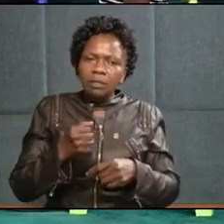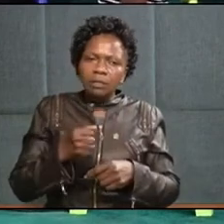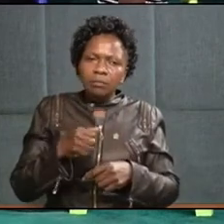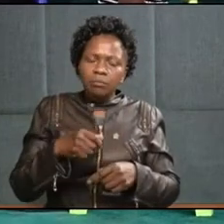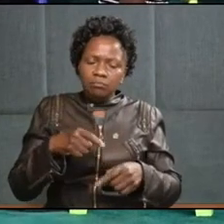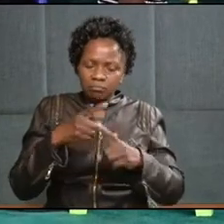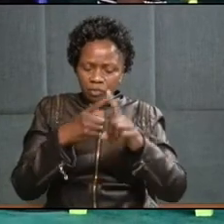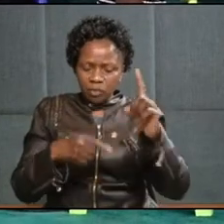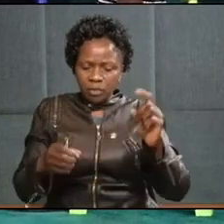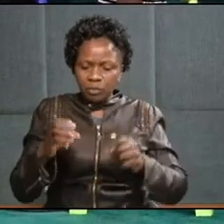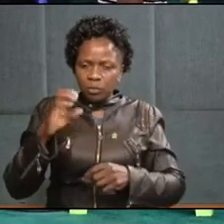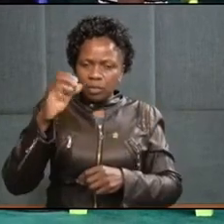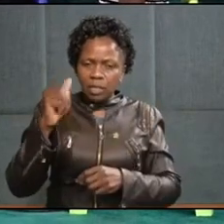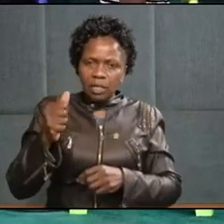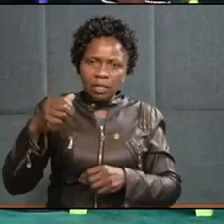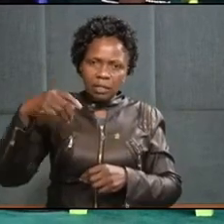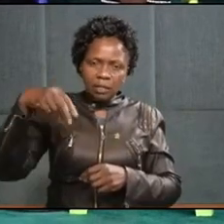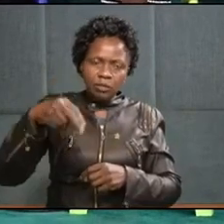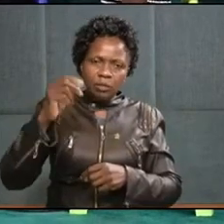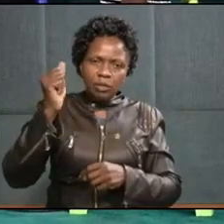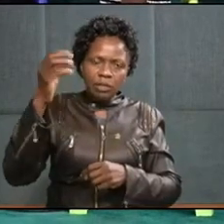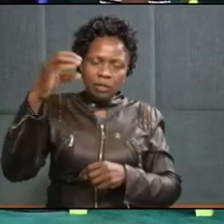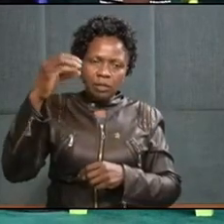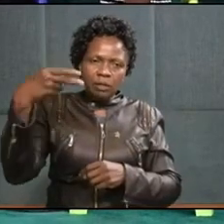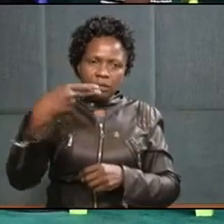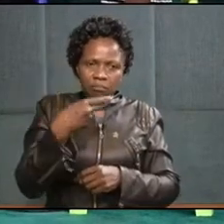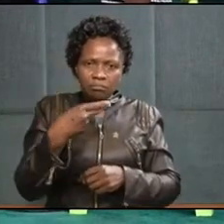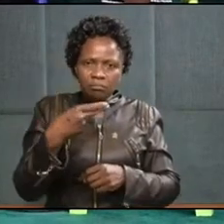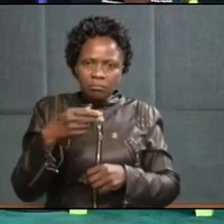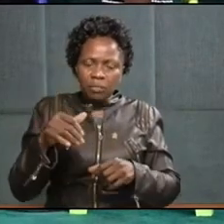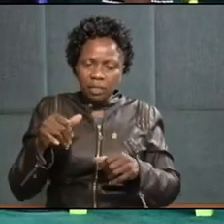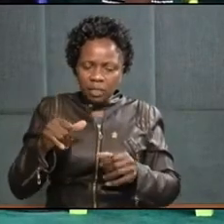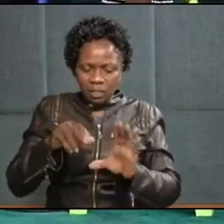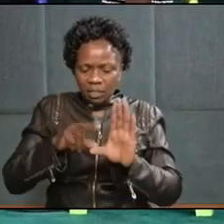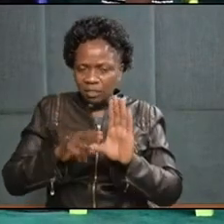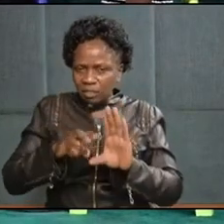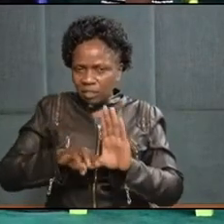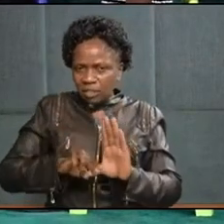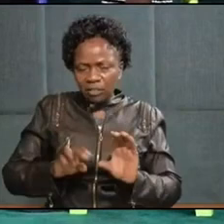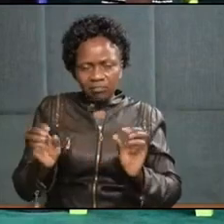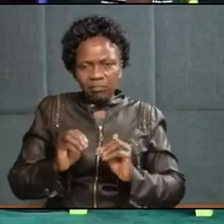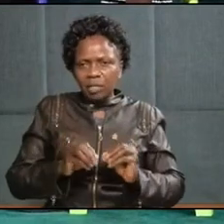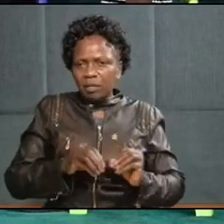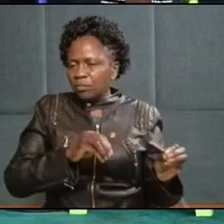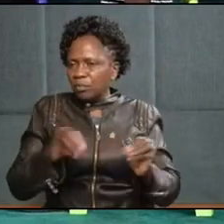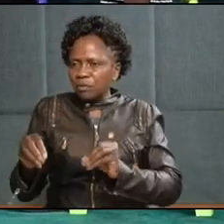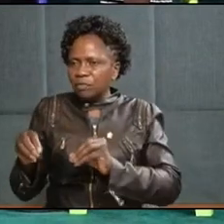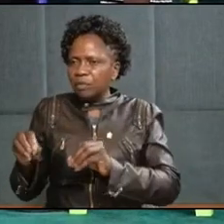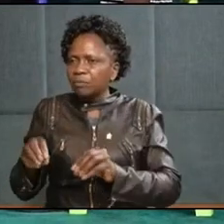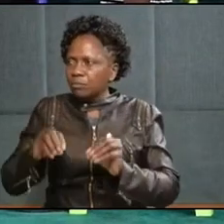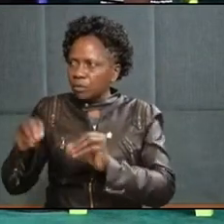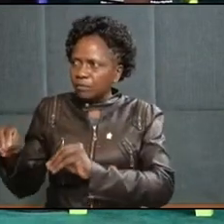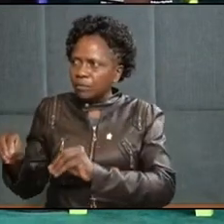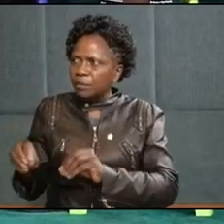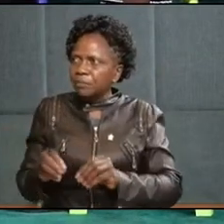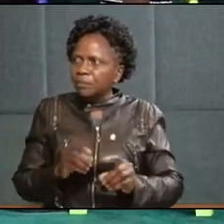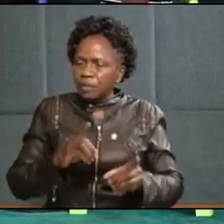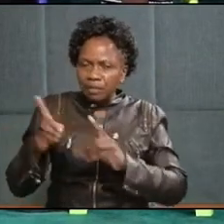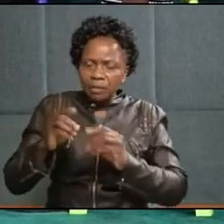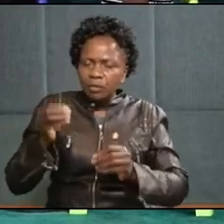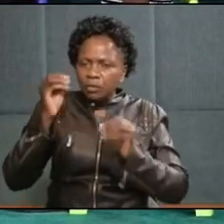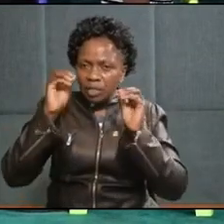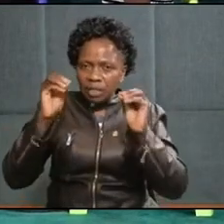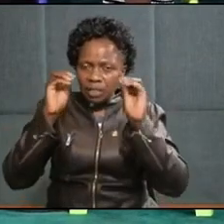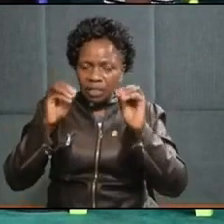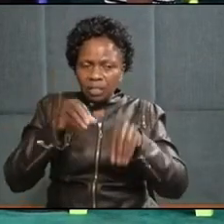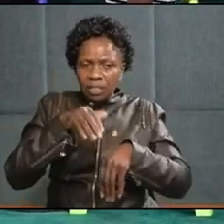moves down to Antioch. And in Antioch, he doesn't just sit, he moves from one place to another, strengthening and